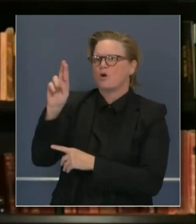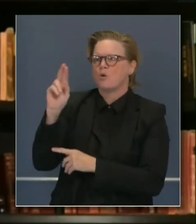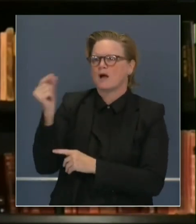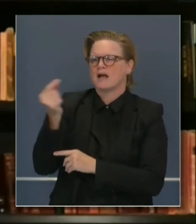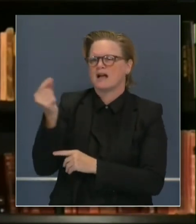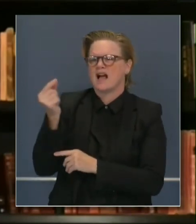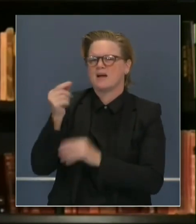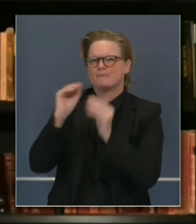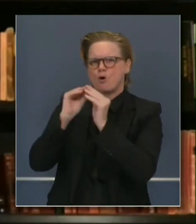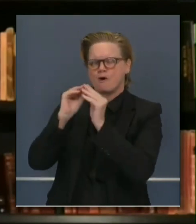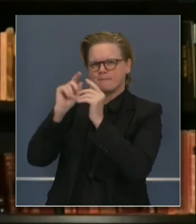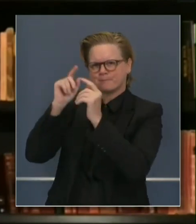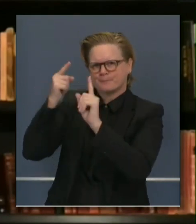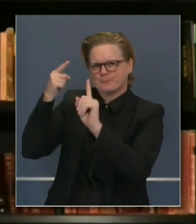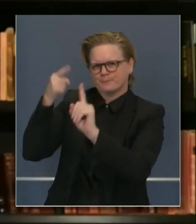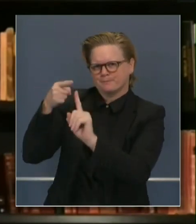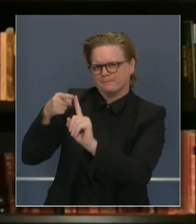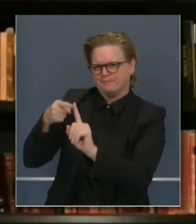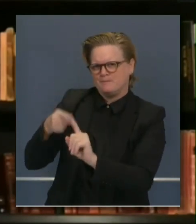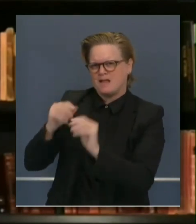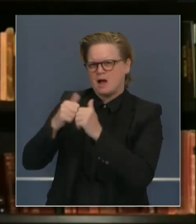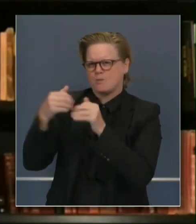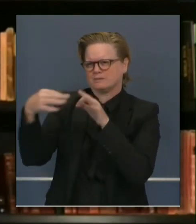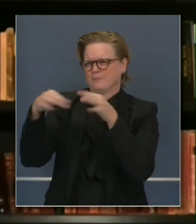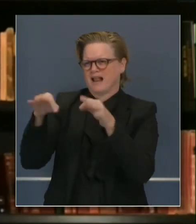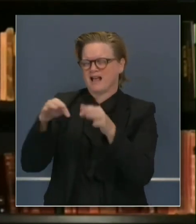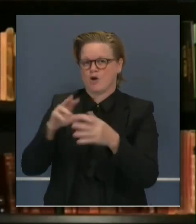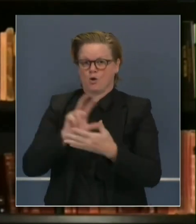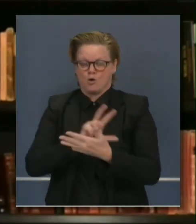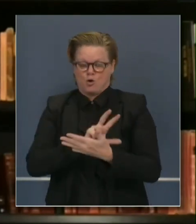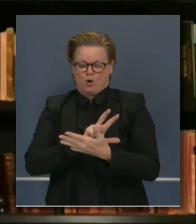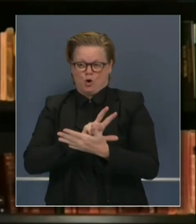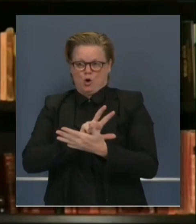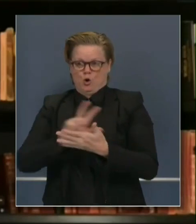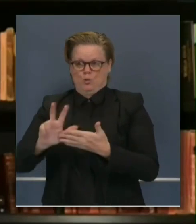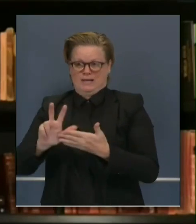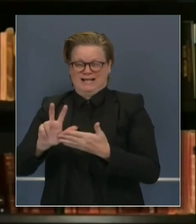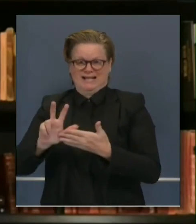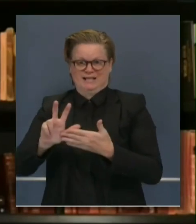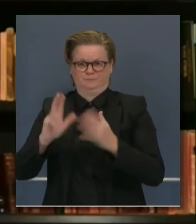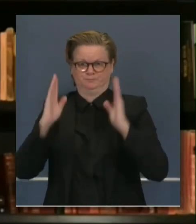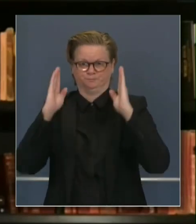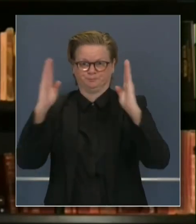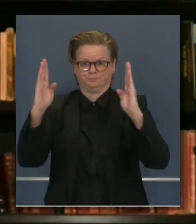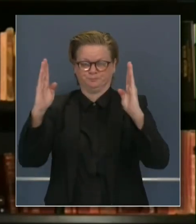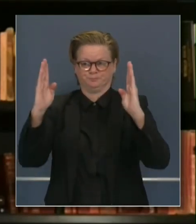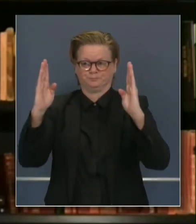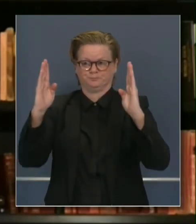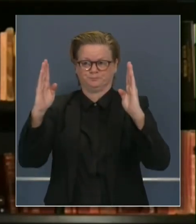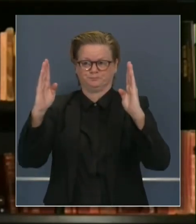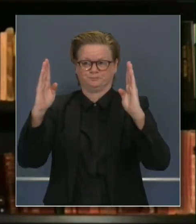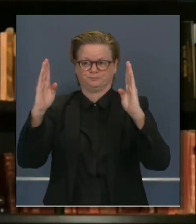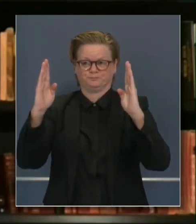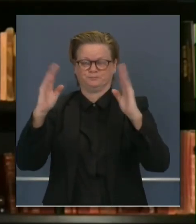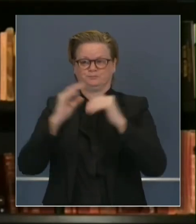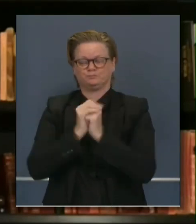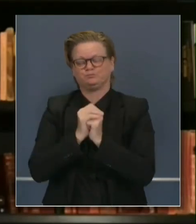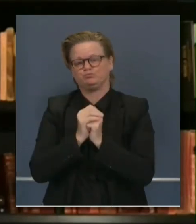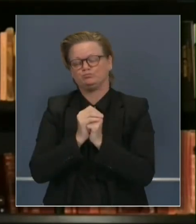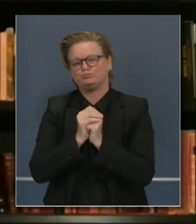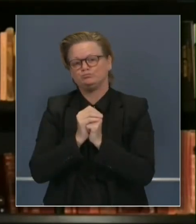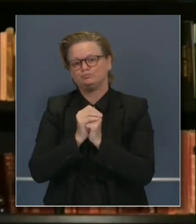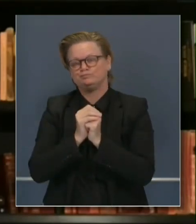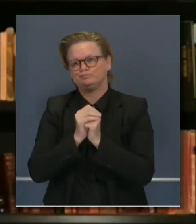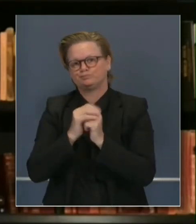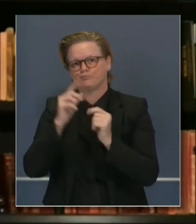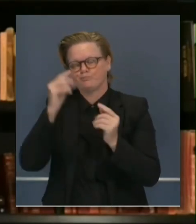So we talk about this 3-week period. We also will be talking, and you'll hear from Dr. Galley in a moment ago, that he'll